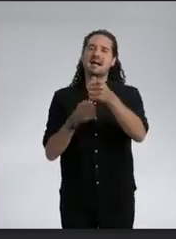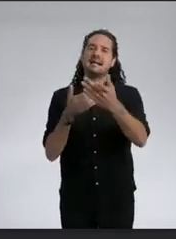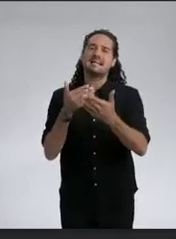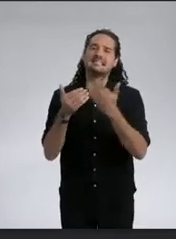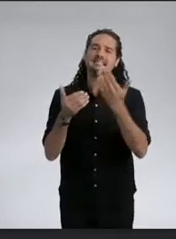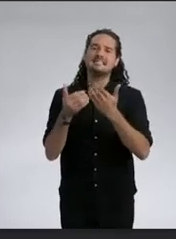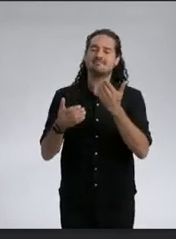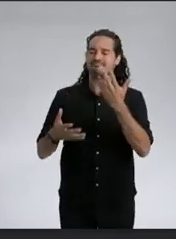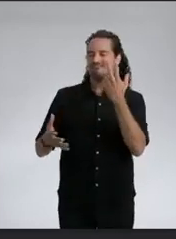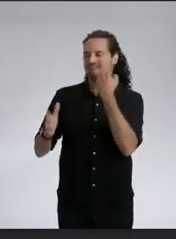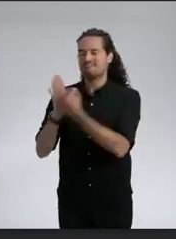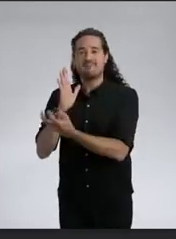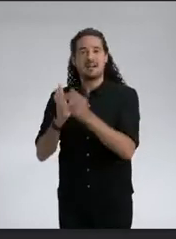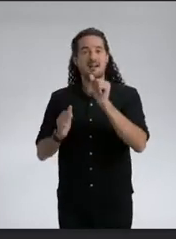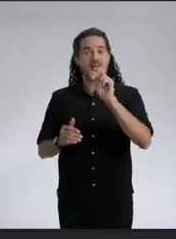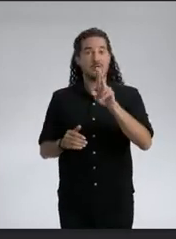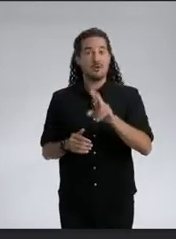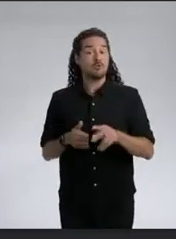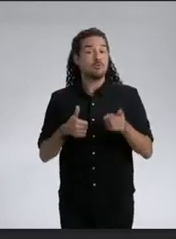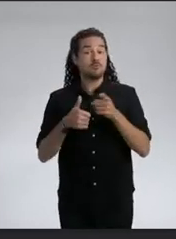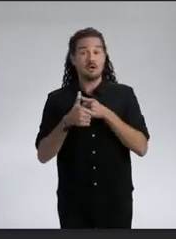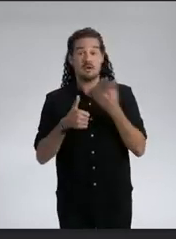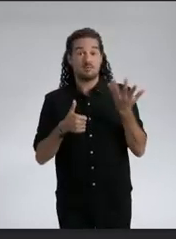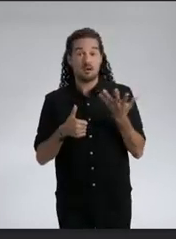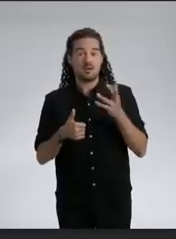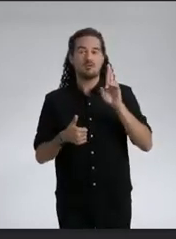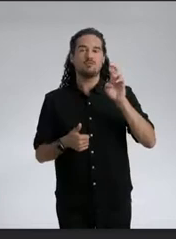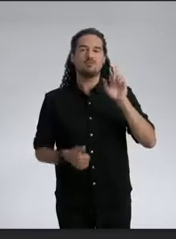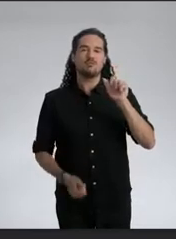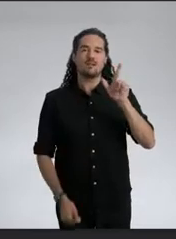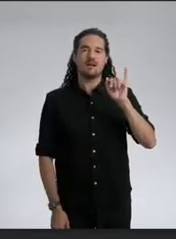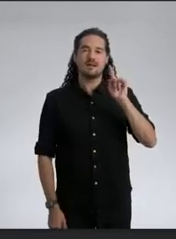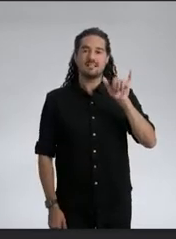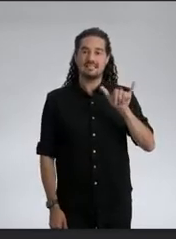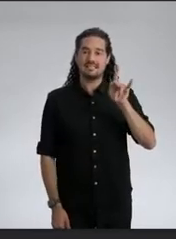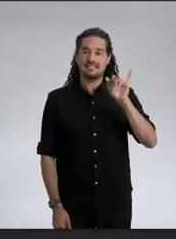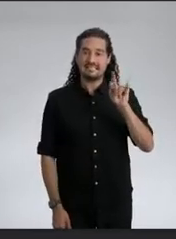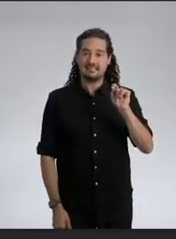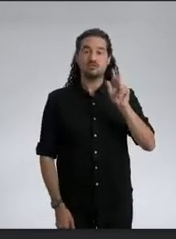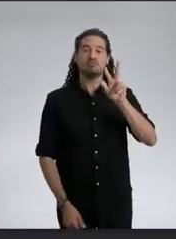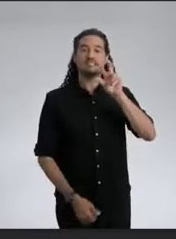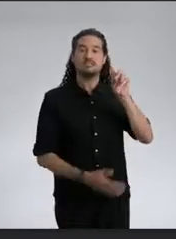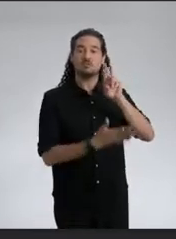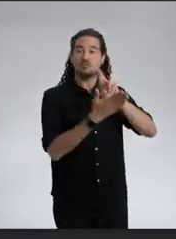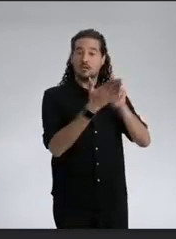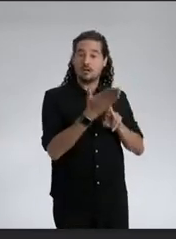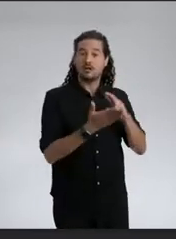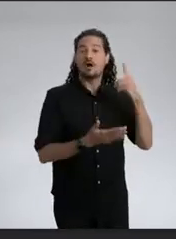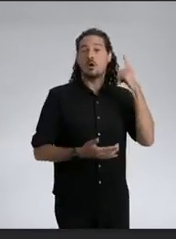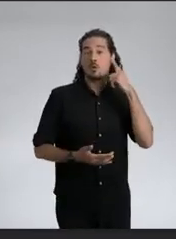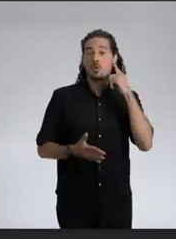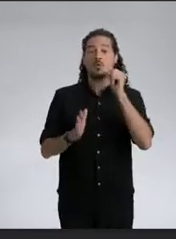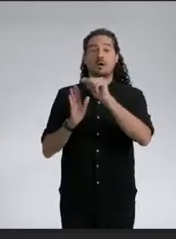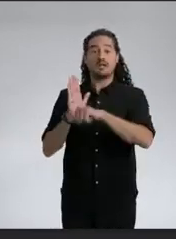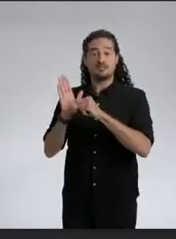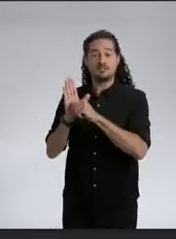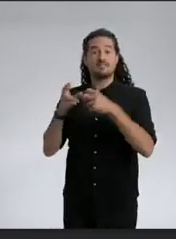of these is Reality Kit, our 3D rendering, audio, animation, and physics engine built from the ground up for